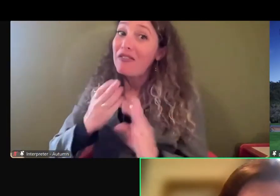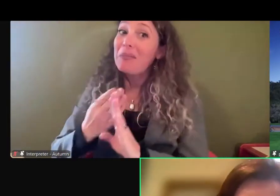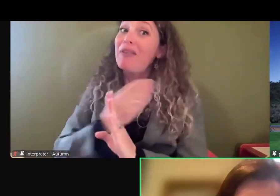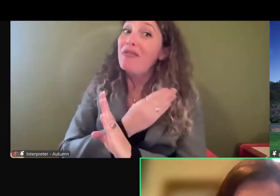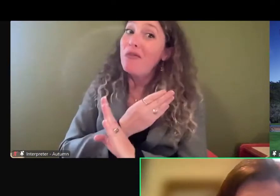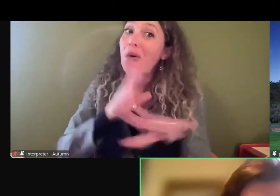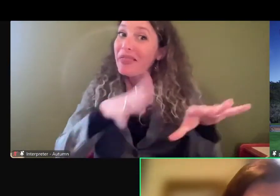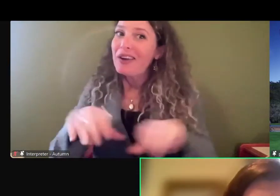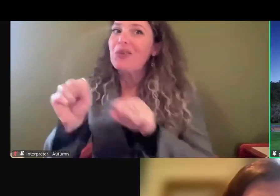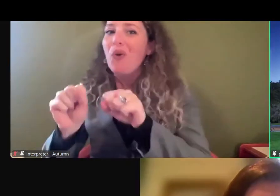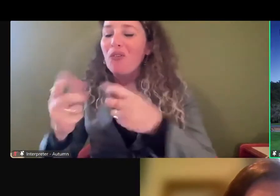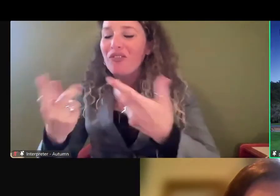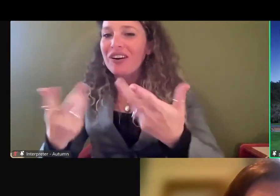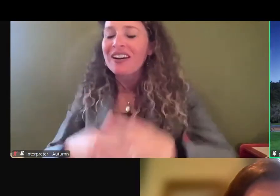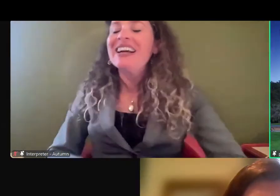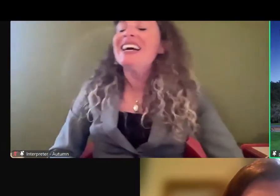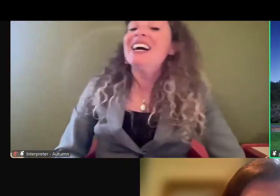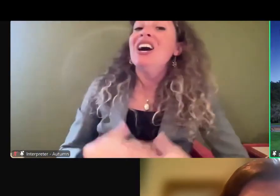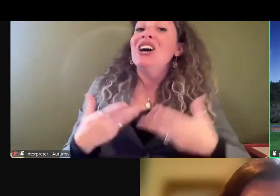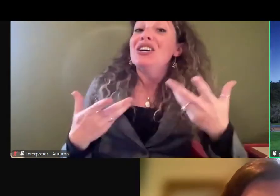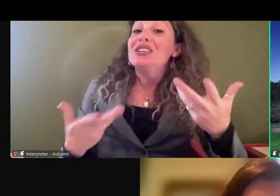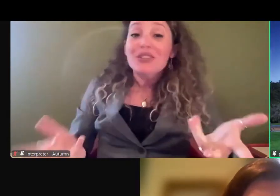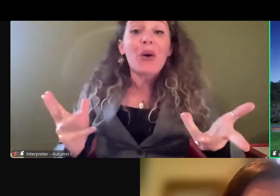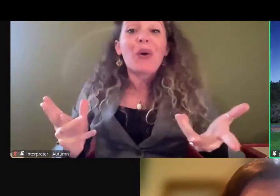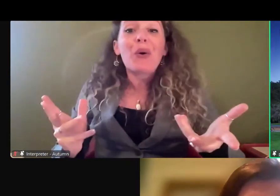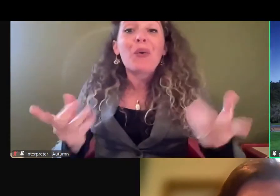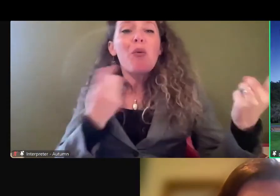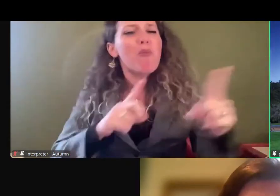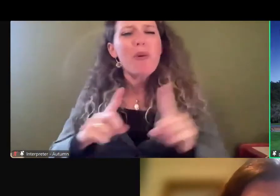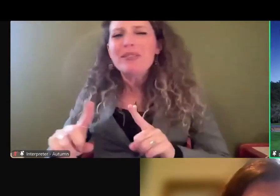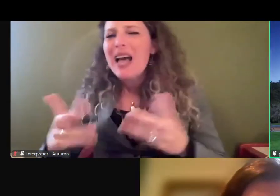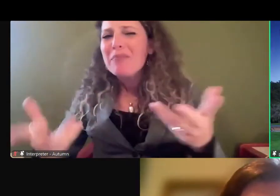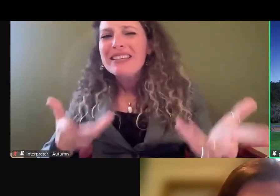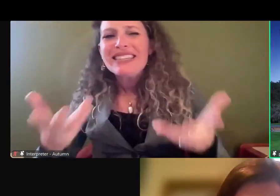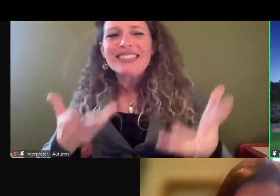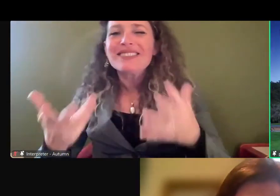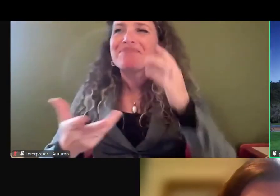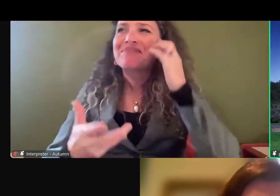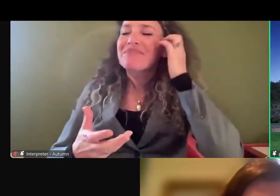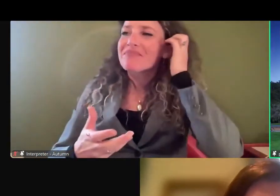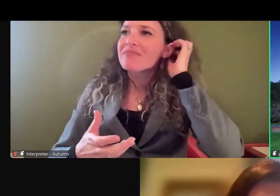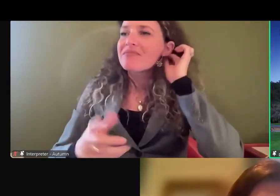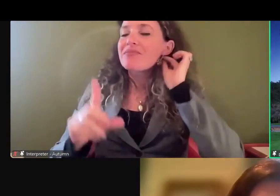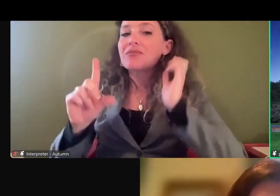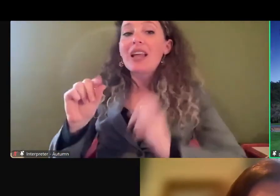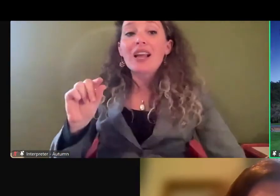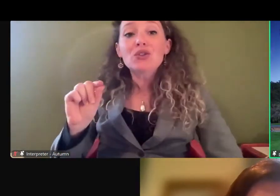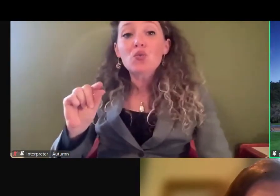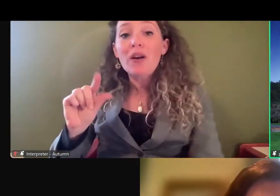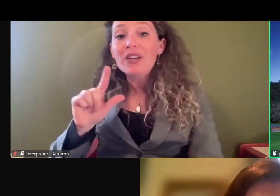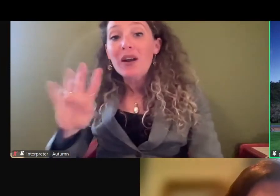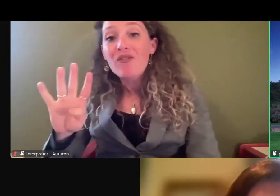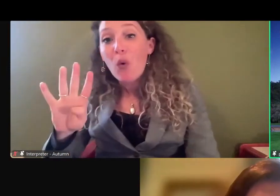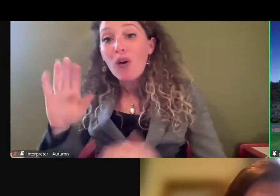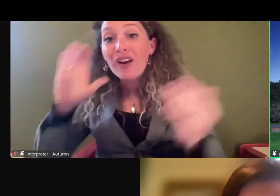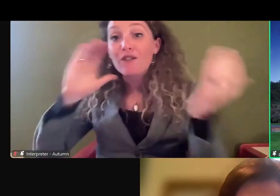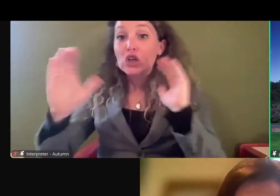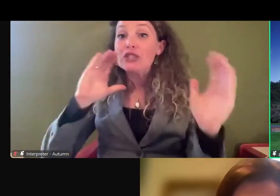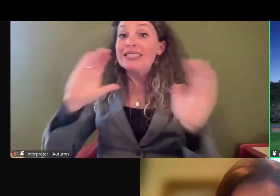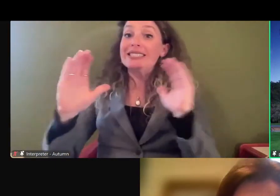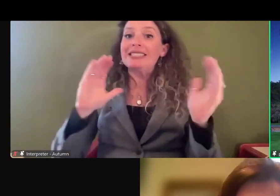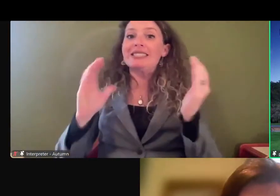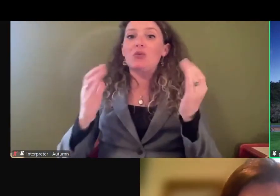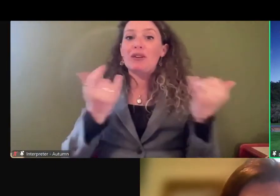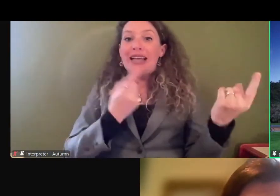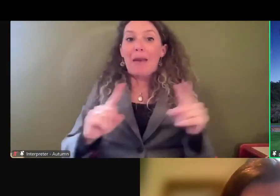administration took over. So what was happening, in 2024 versus what is